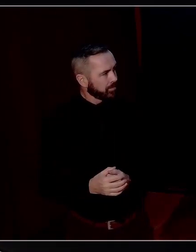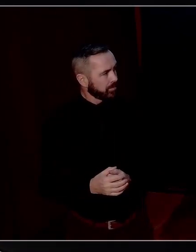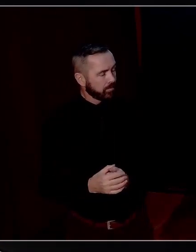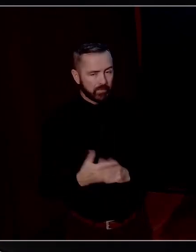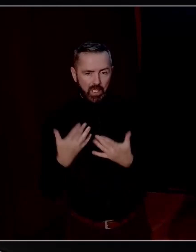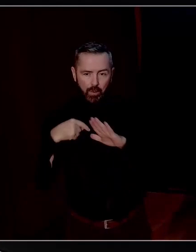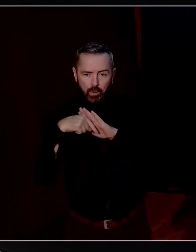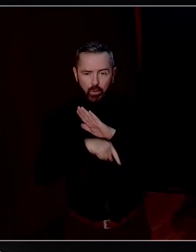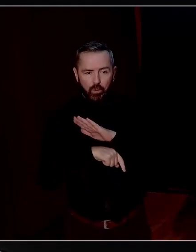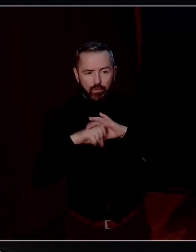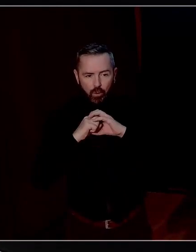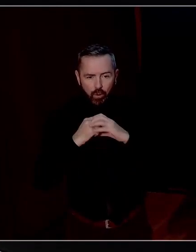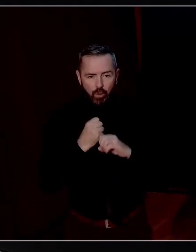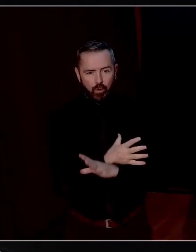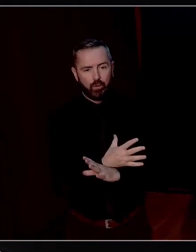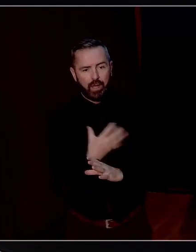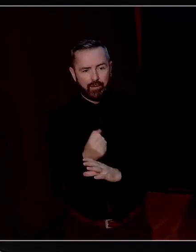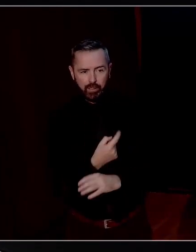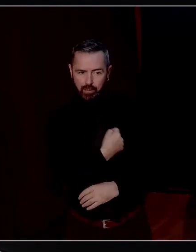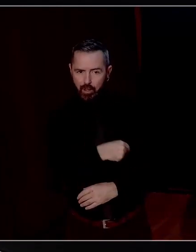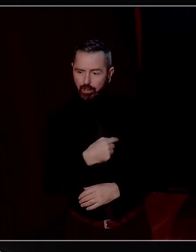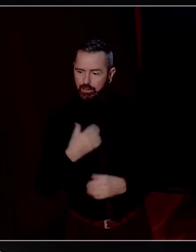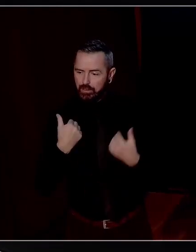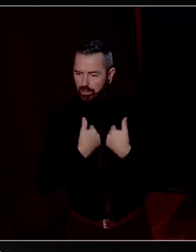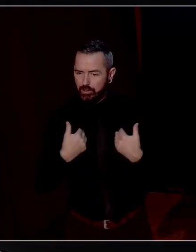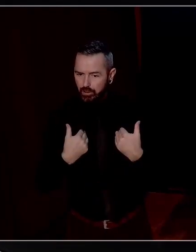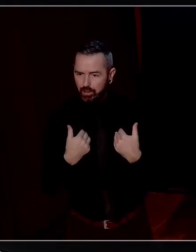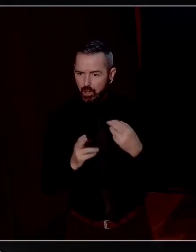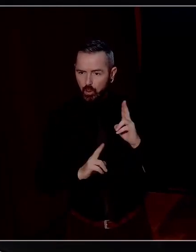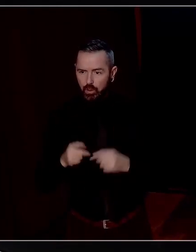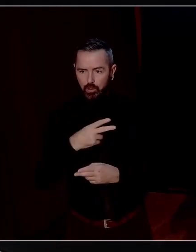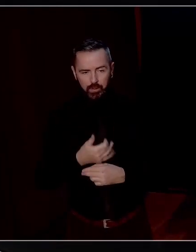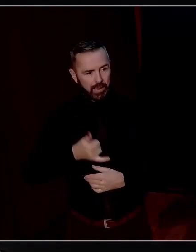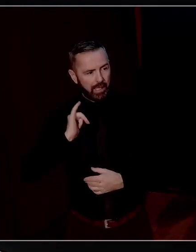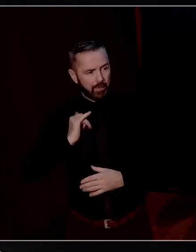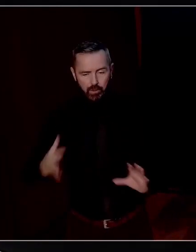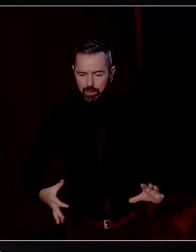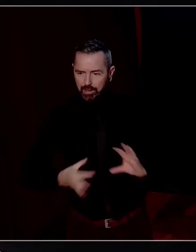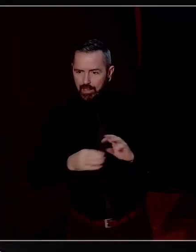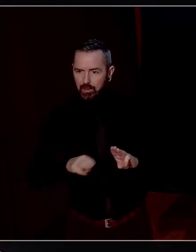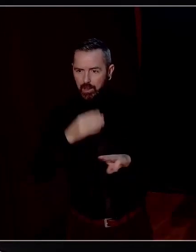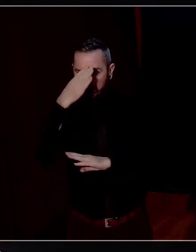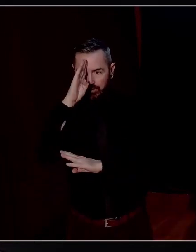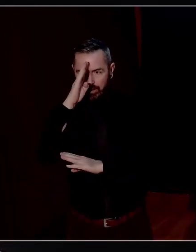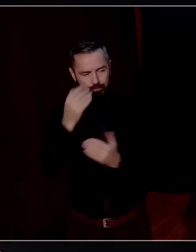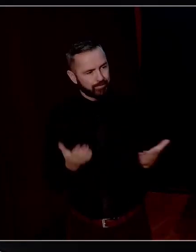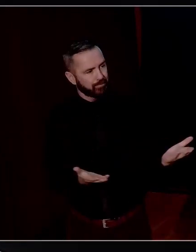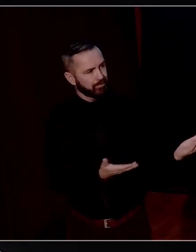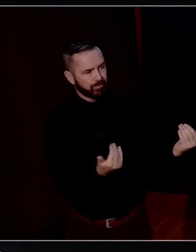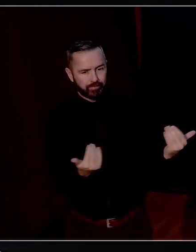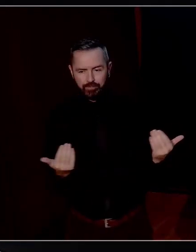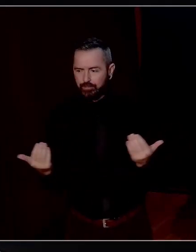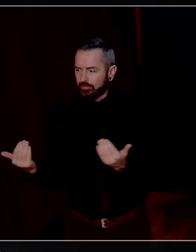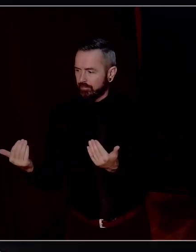it all, there was a genuine, big and genuine concern. Would we be able to engage the people, to get the